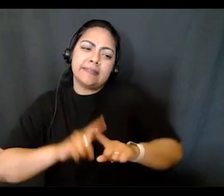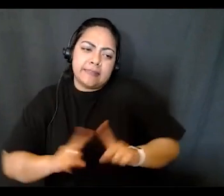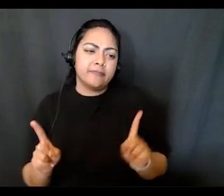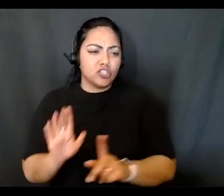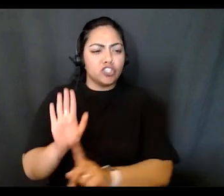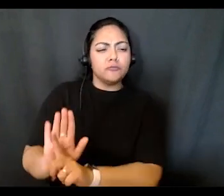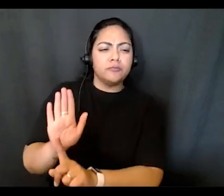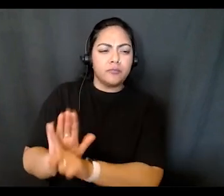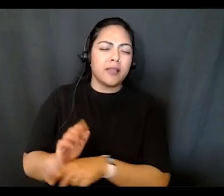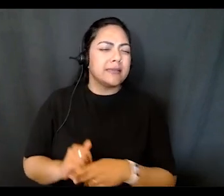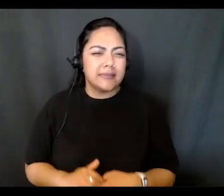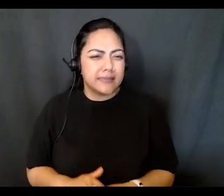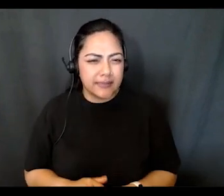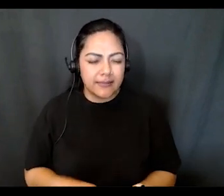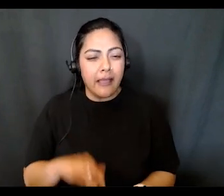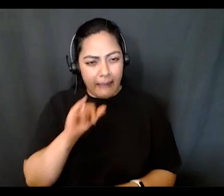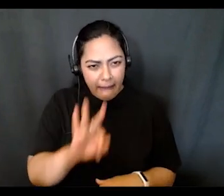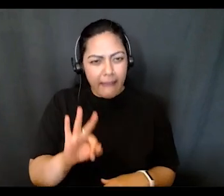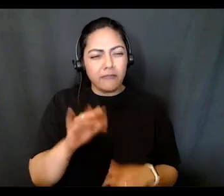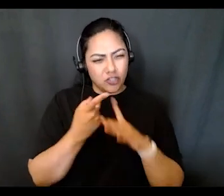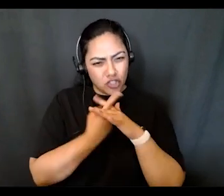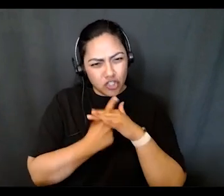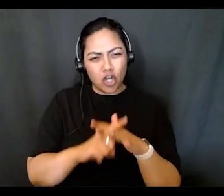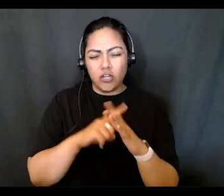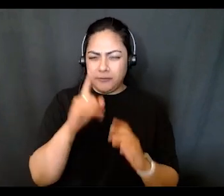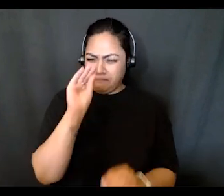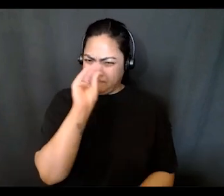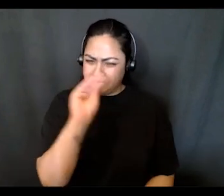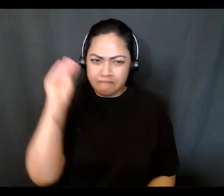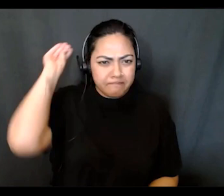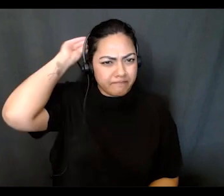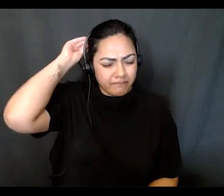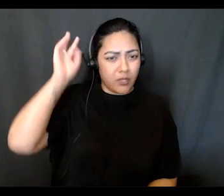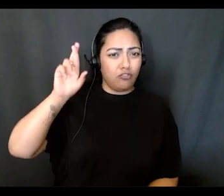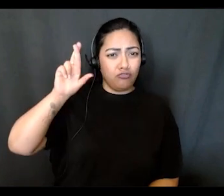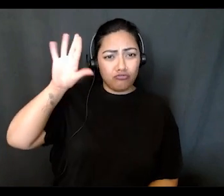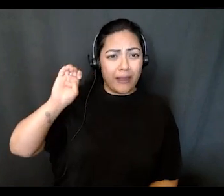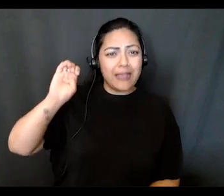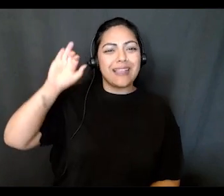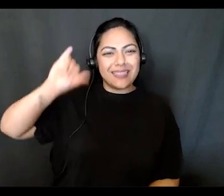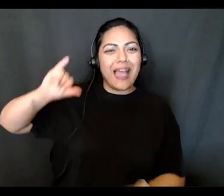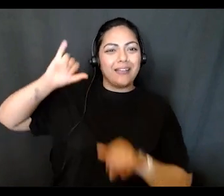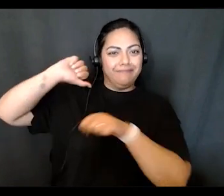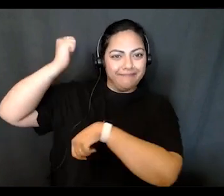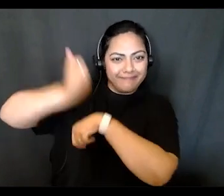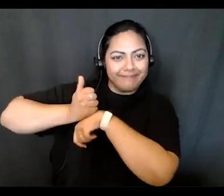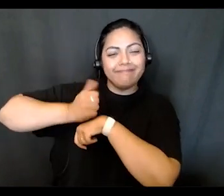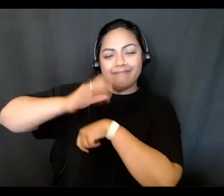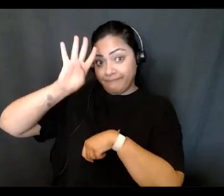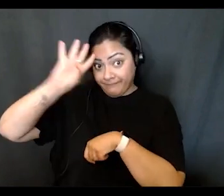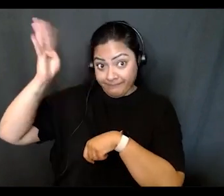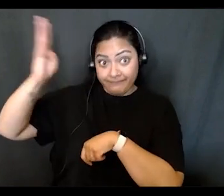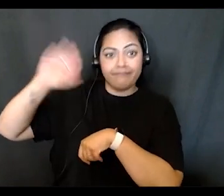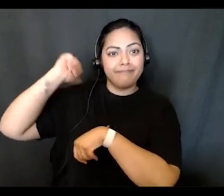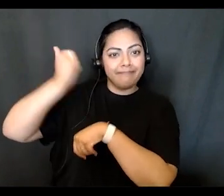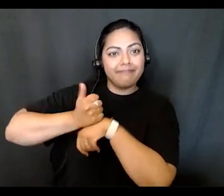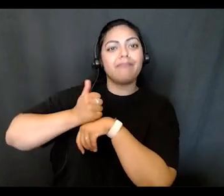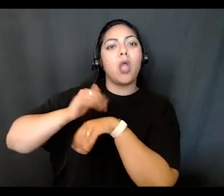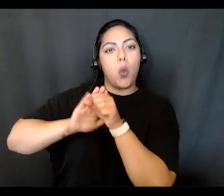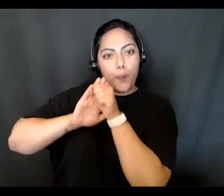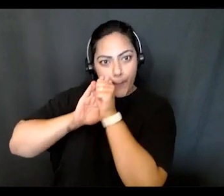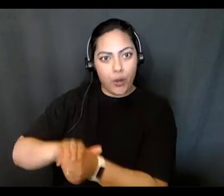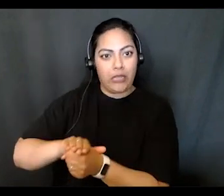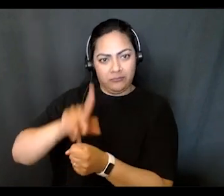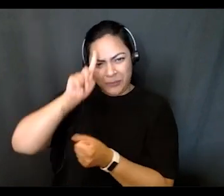race as a social and political construct, and we see racism as a system of oppression, then we can understand all the racial inequities we see. And